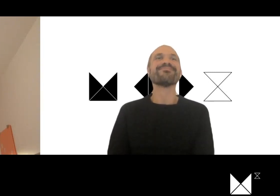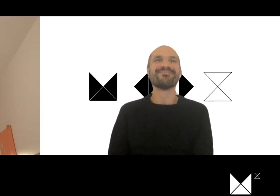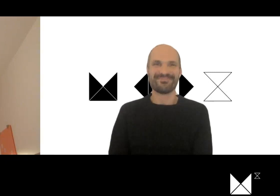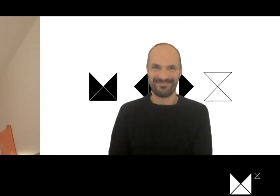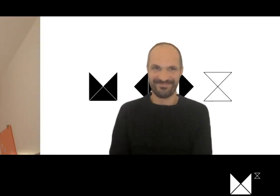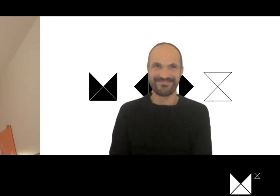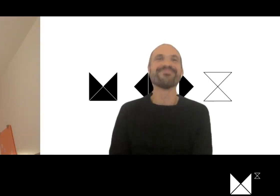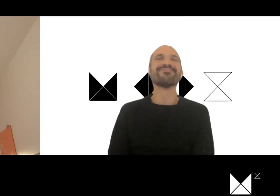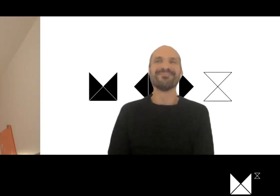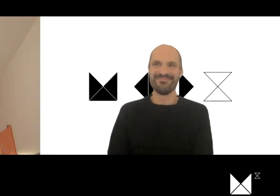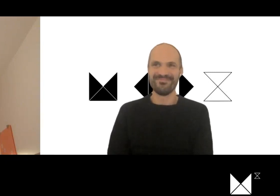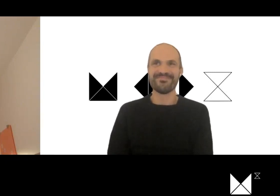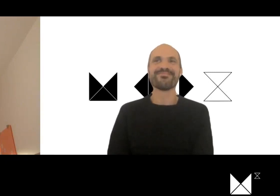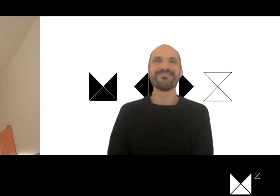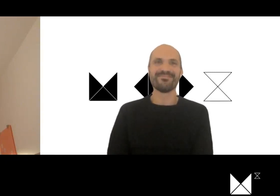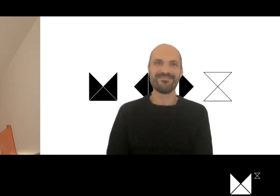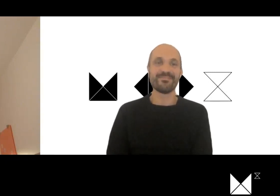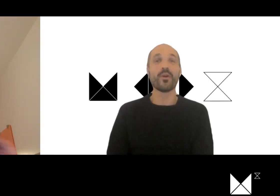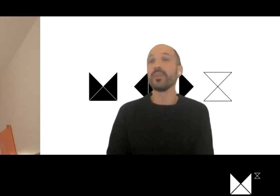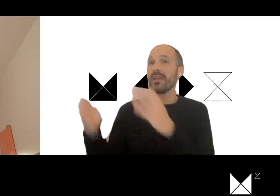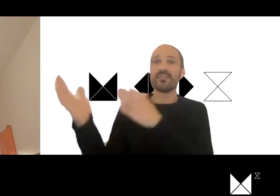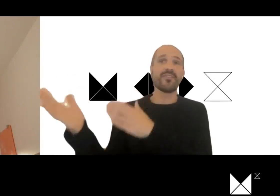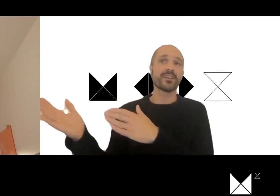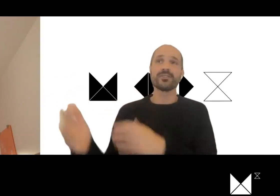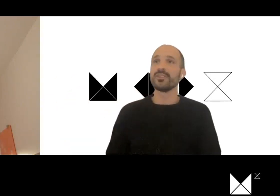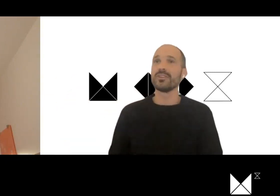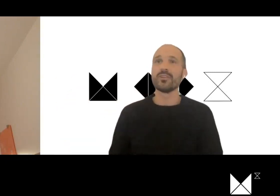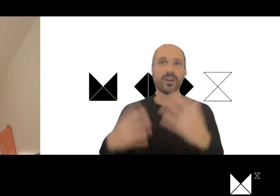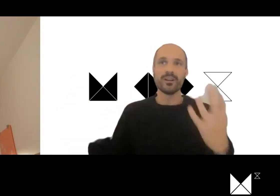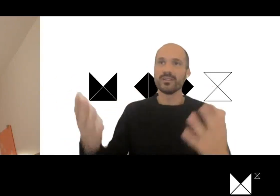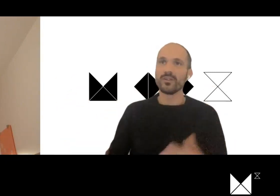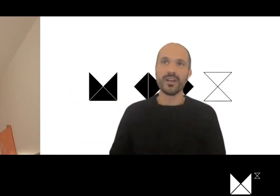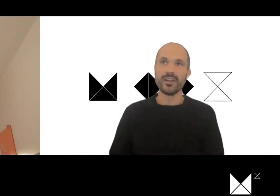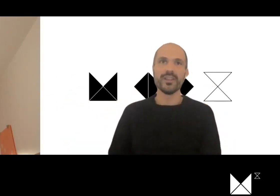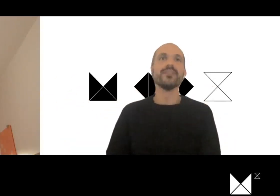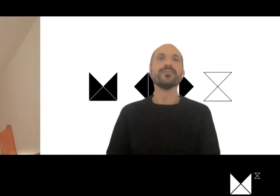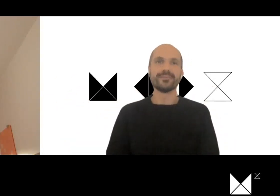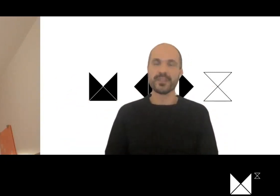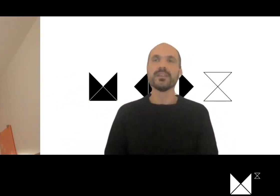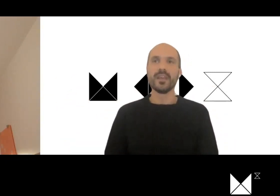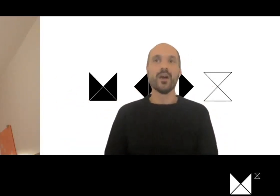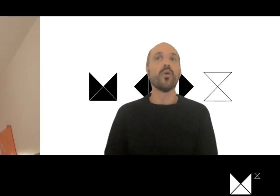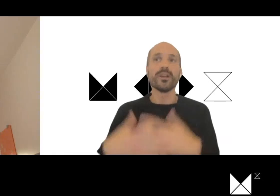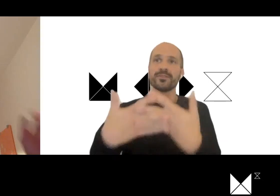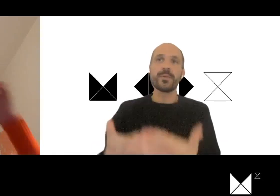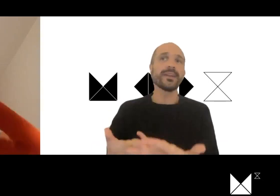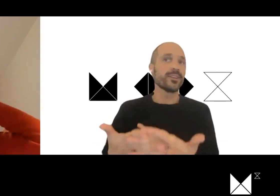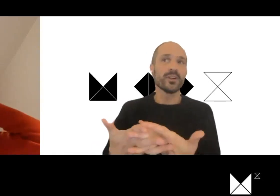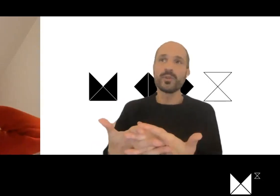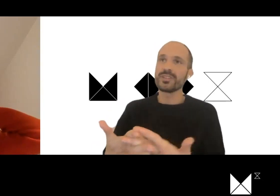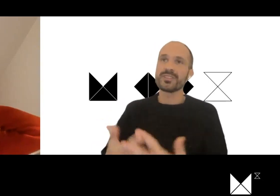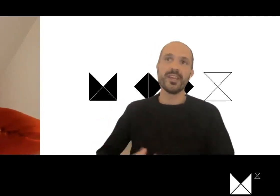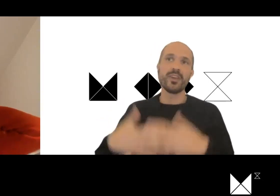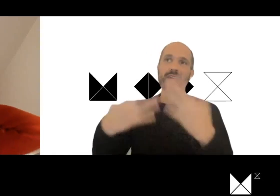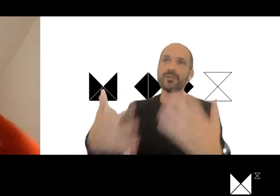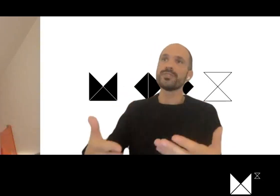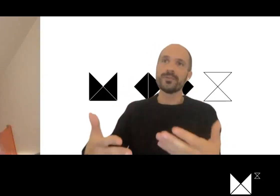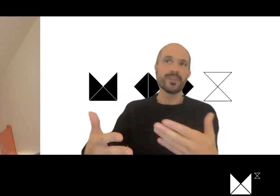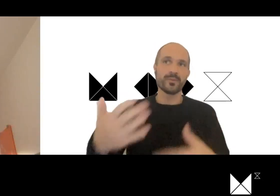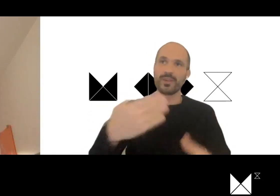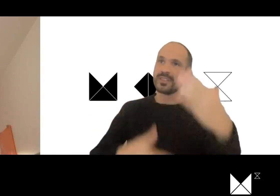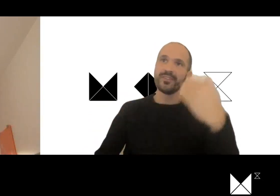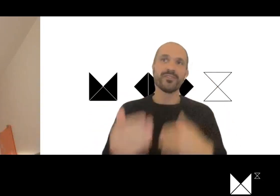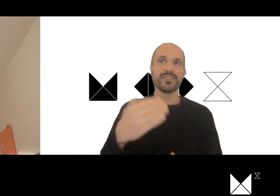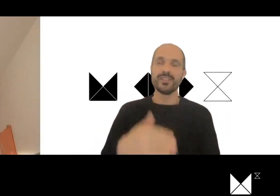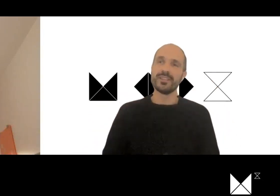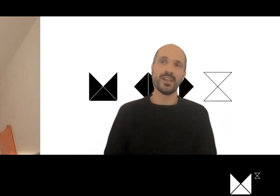is keeping that from us. Or the manufacturer, or the manufacturer. Yeah, or an inspector, which is saying you can't do